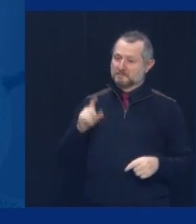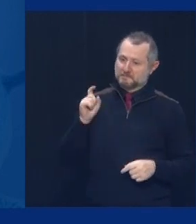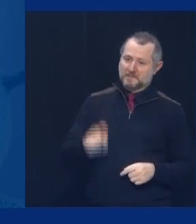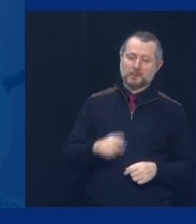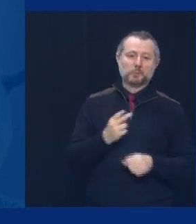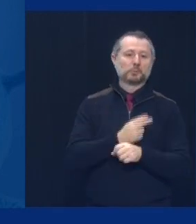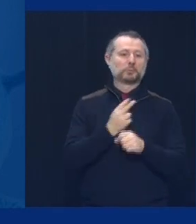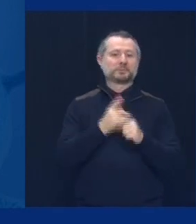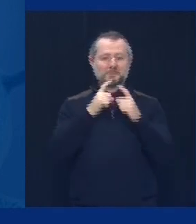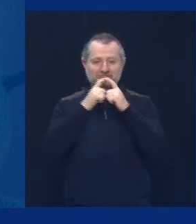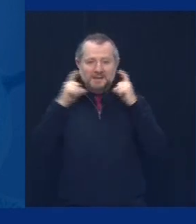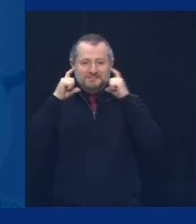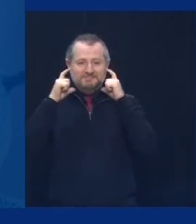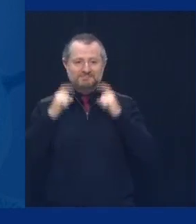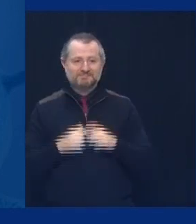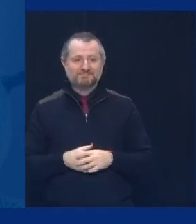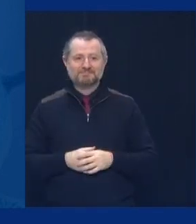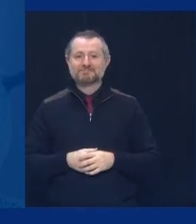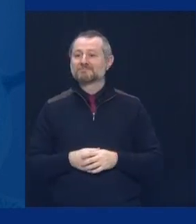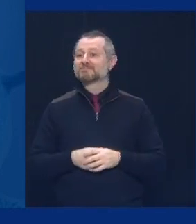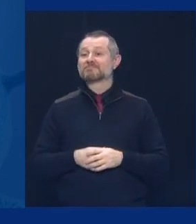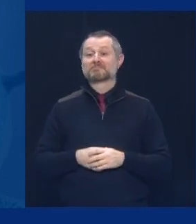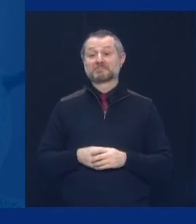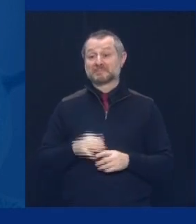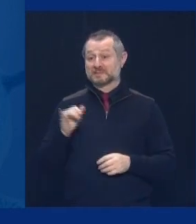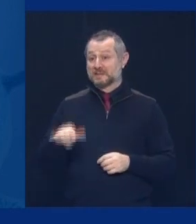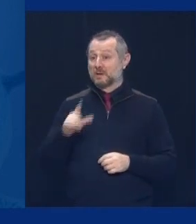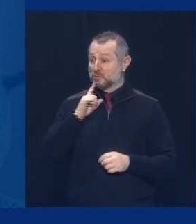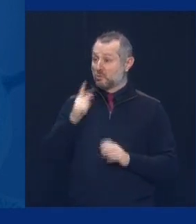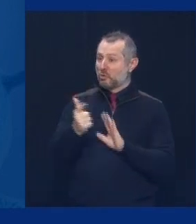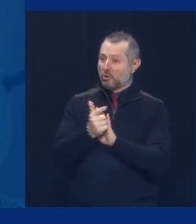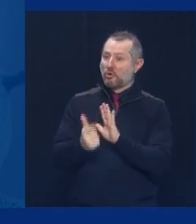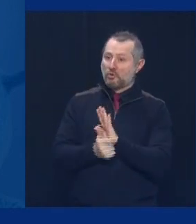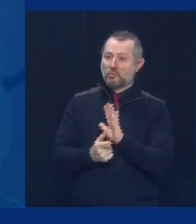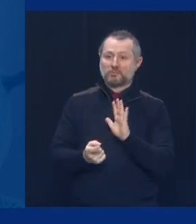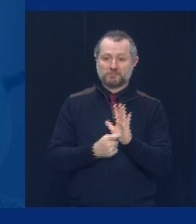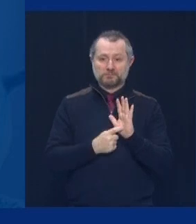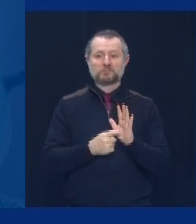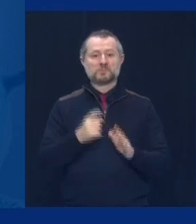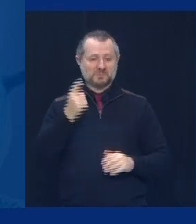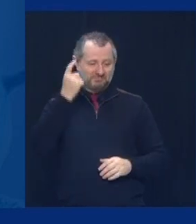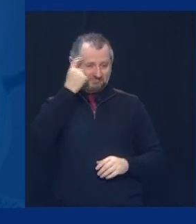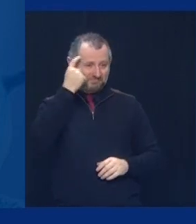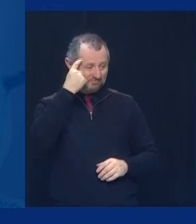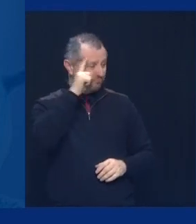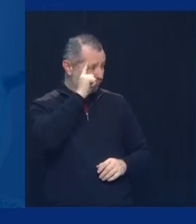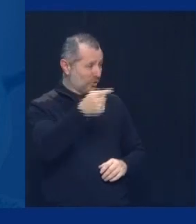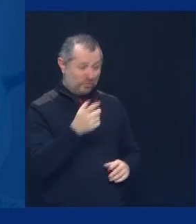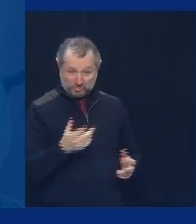masks. It's the law and it's smart. It's both.